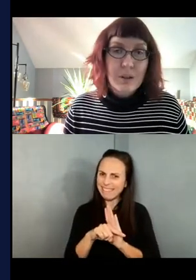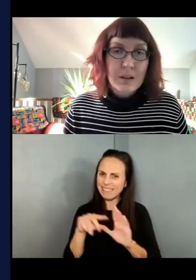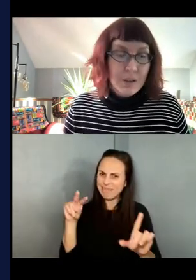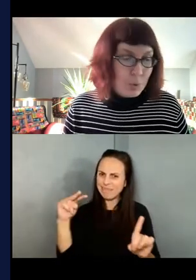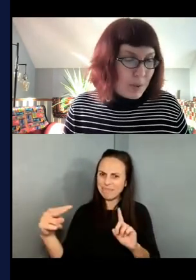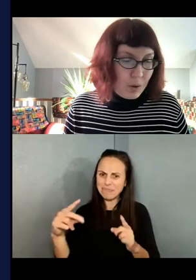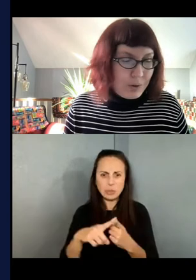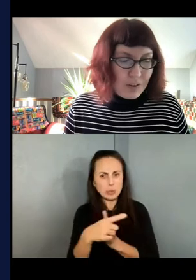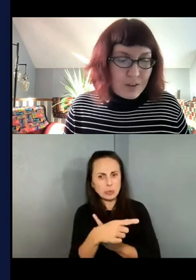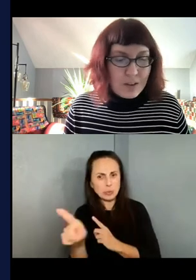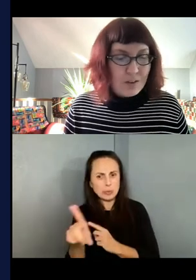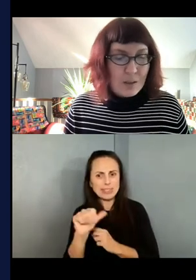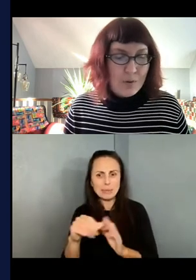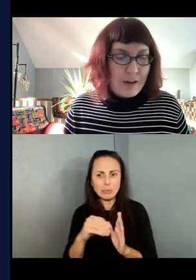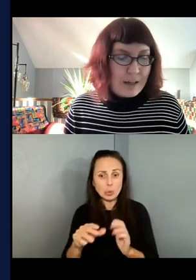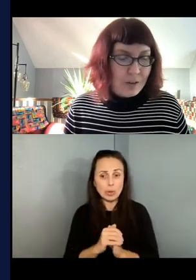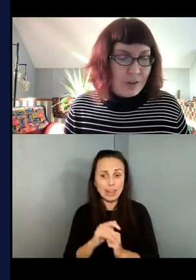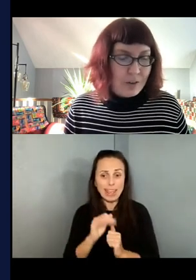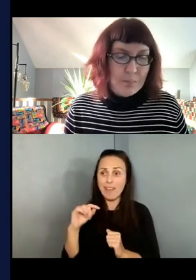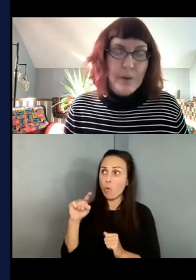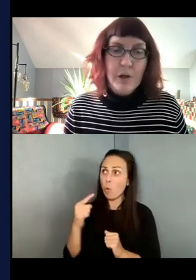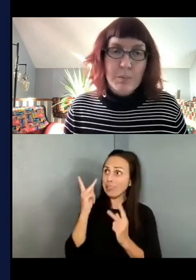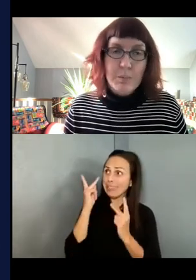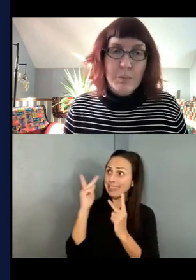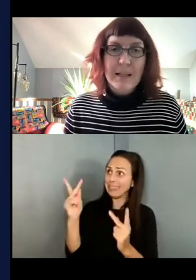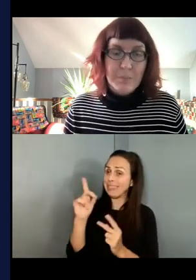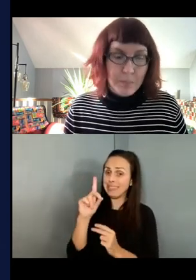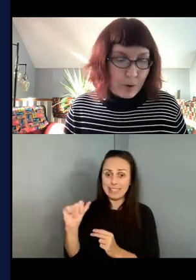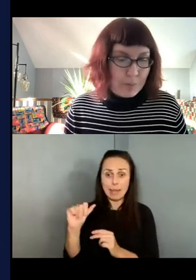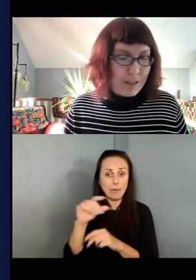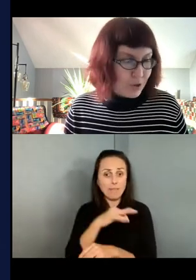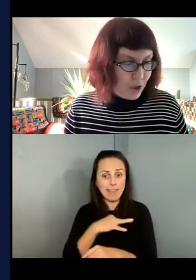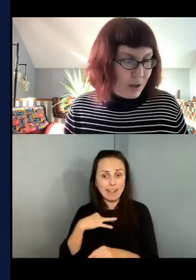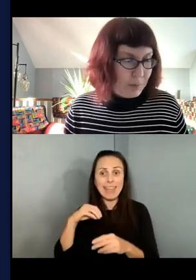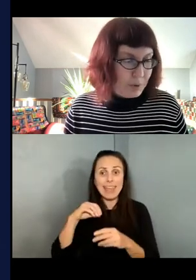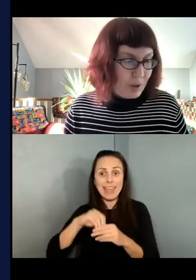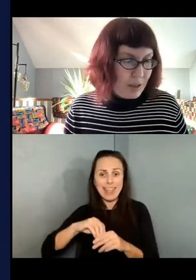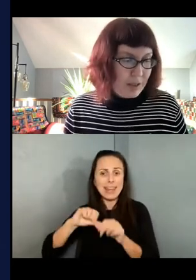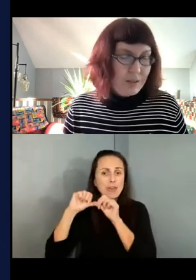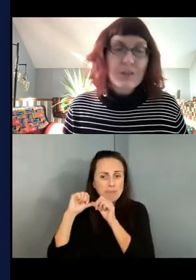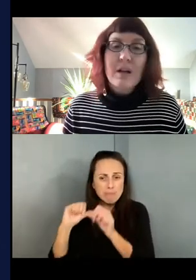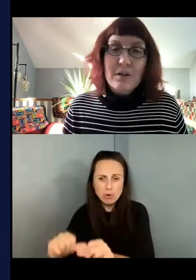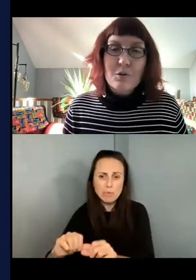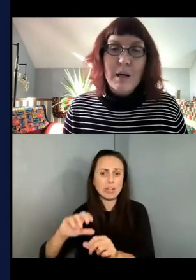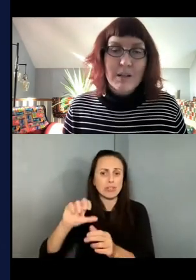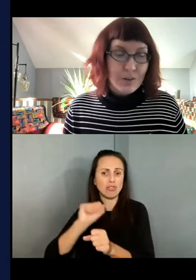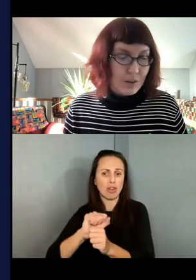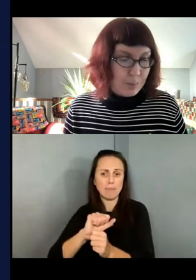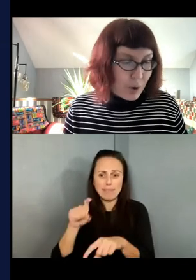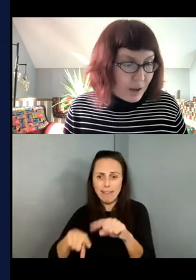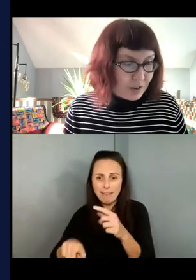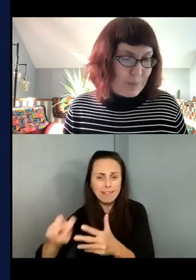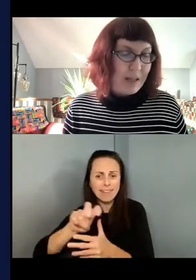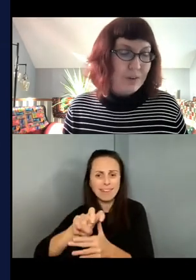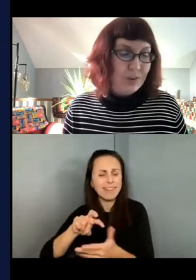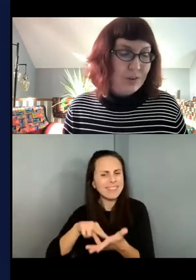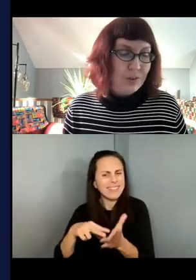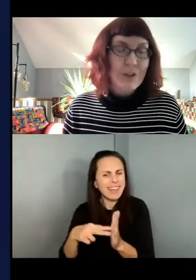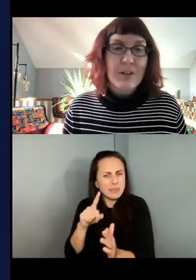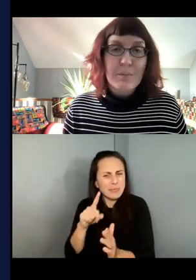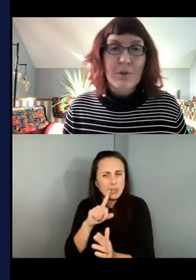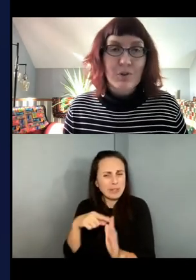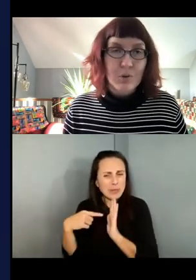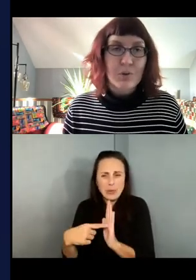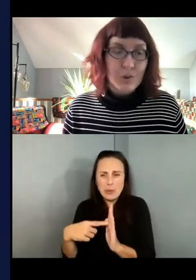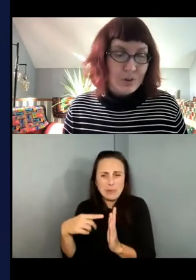students. When we only see disabled faculty in permanently impermanent jobs, this undermines the prospects